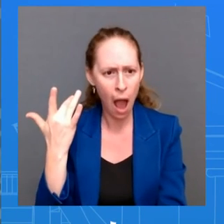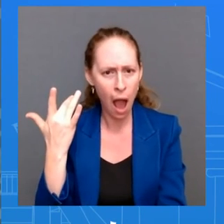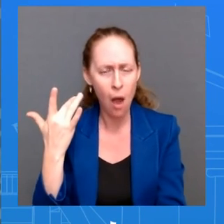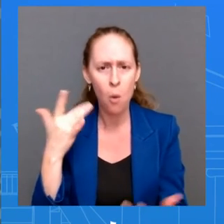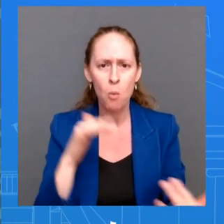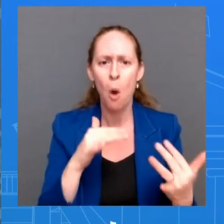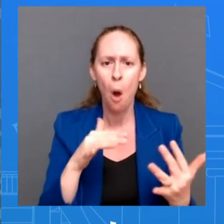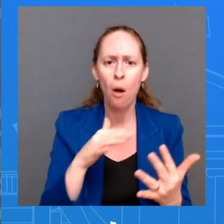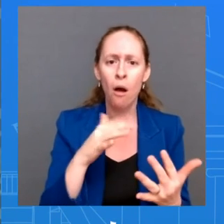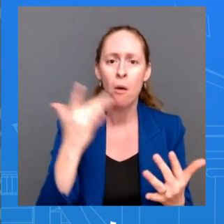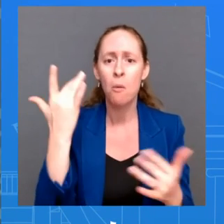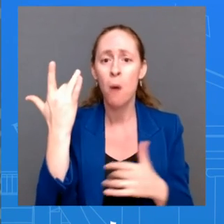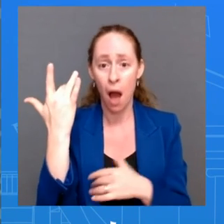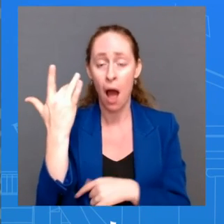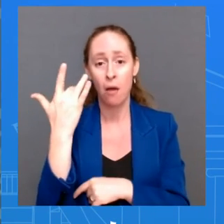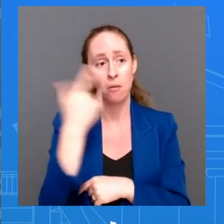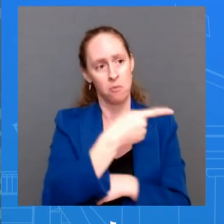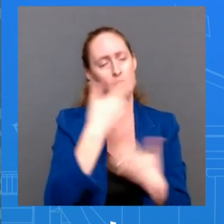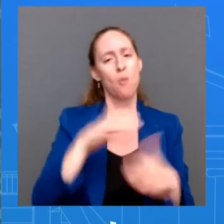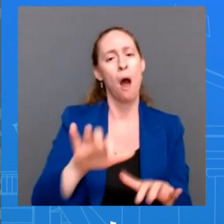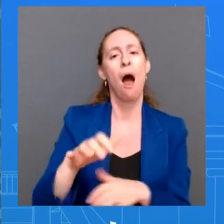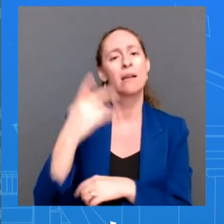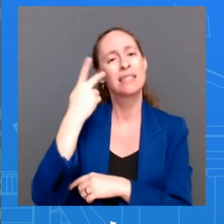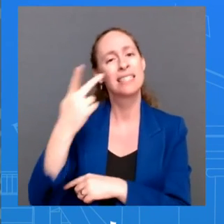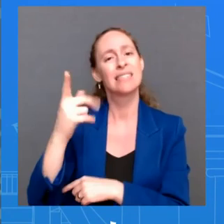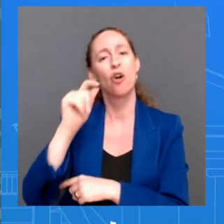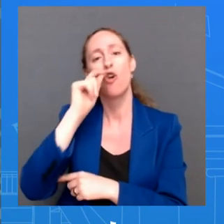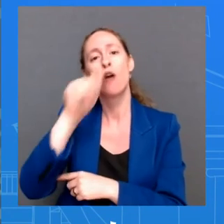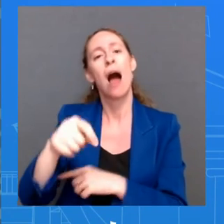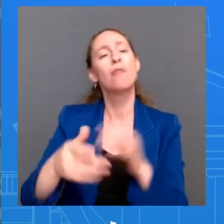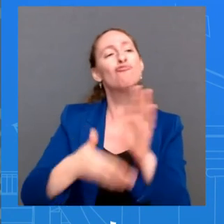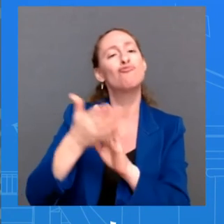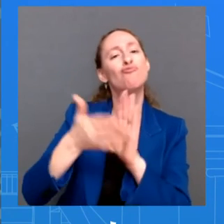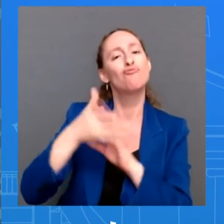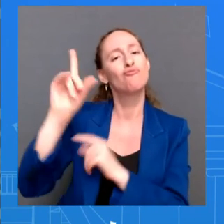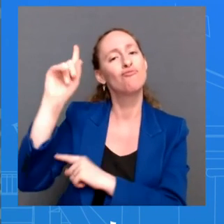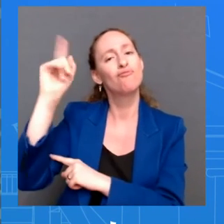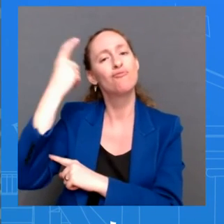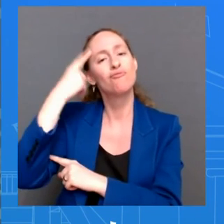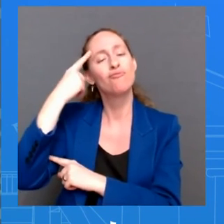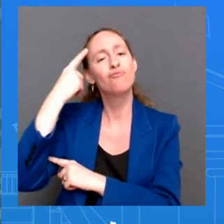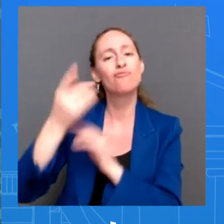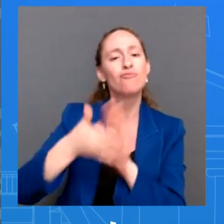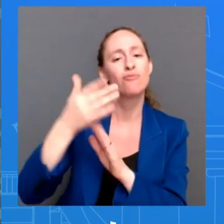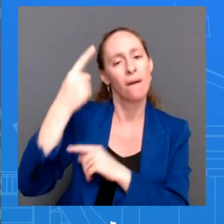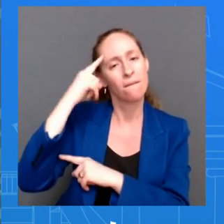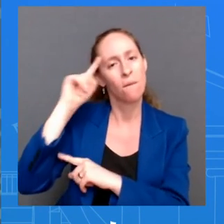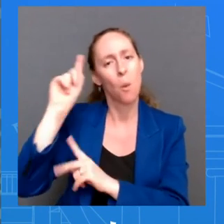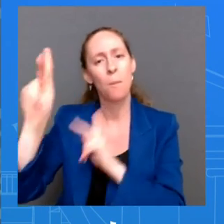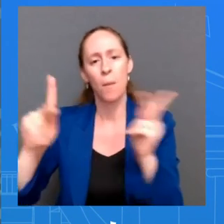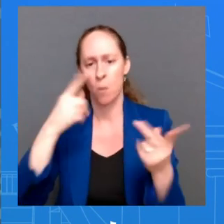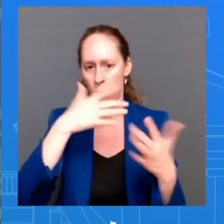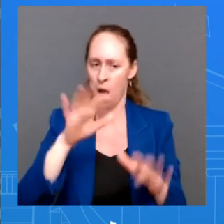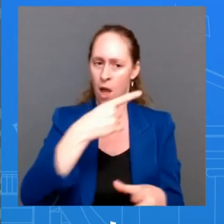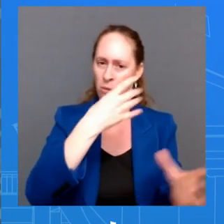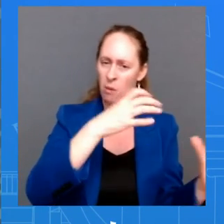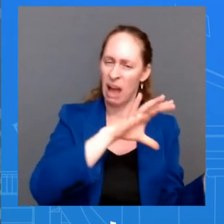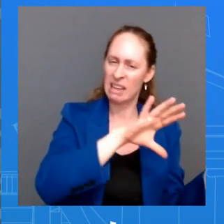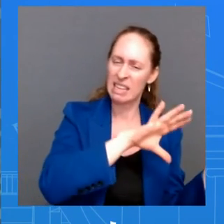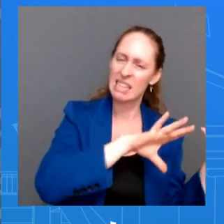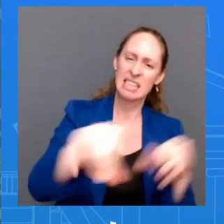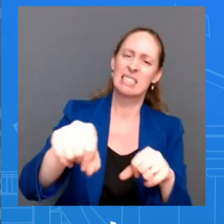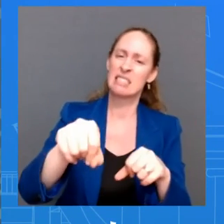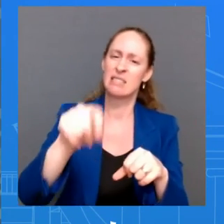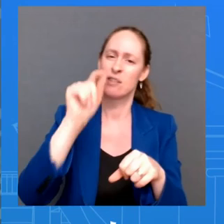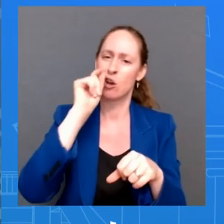want Ukraine to be a sovereign territory. That is what Russia is doing. This is not Ukraine. This